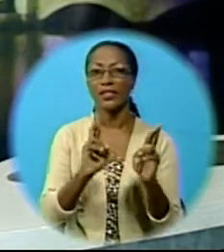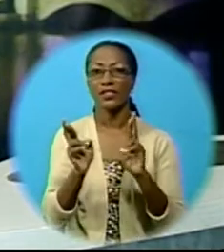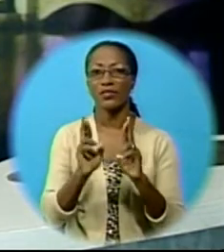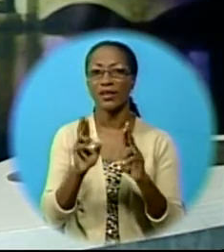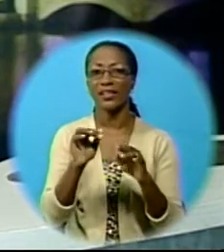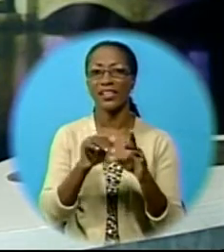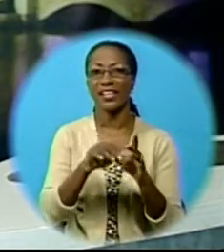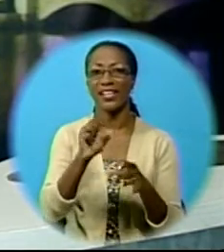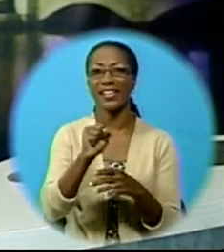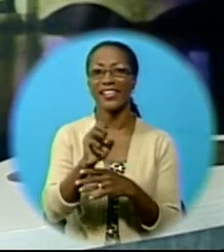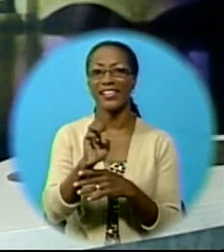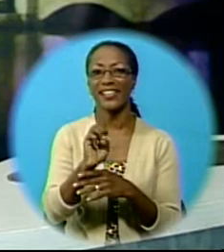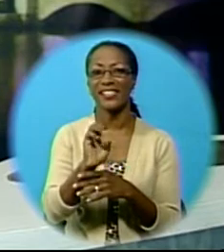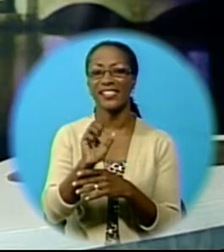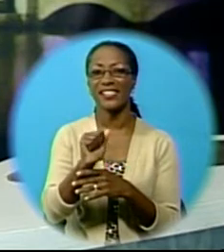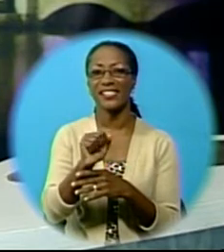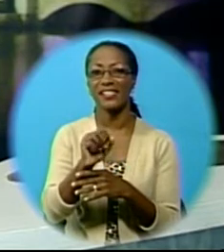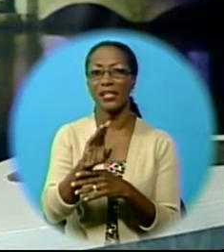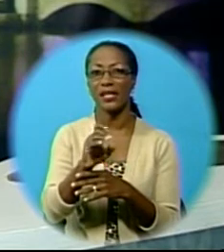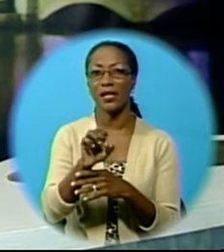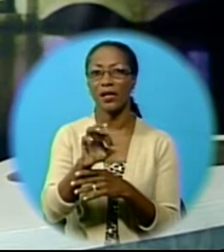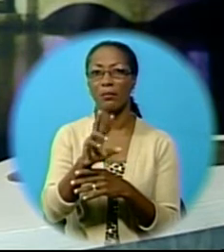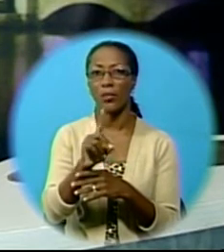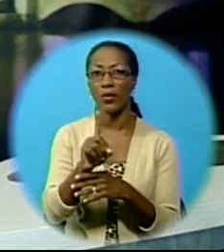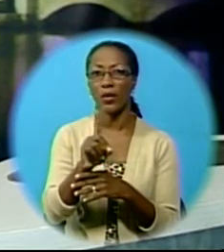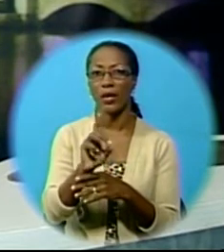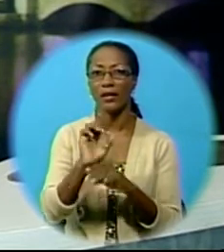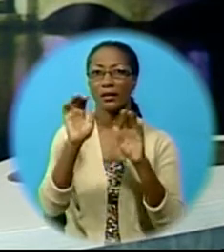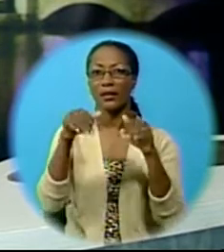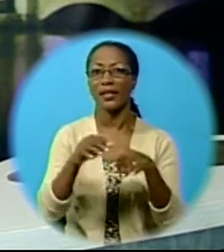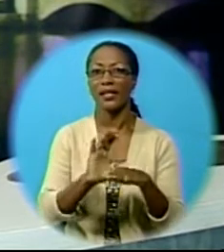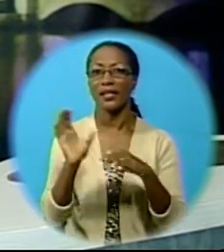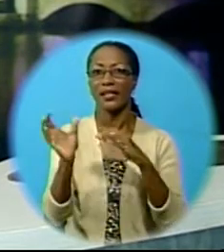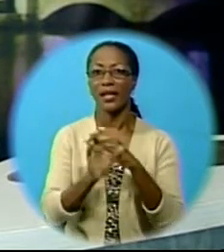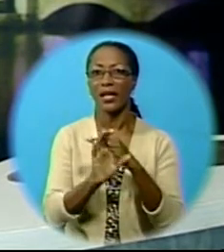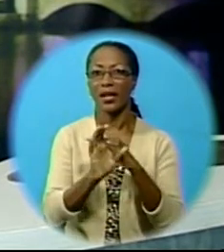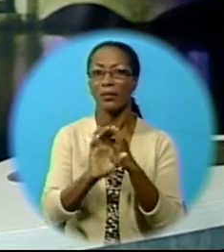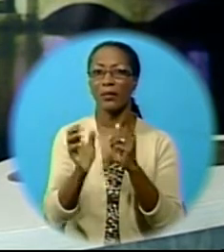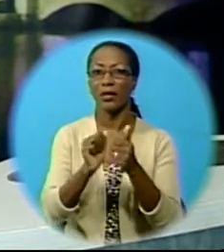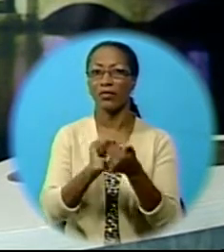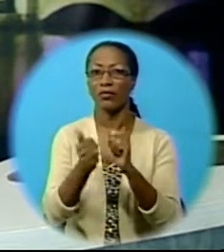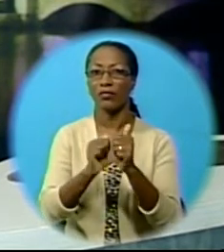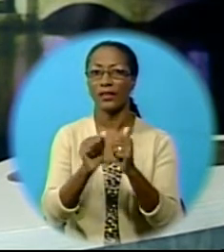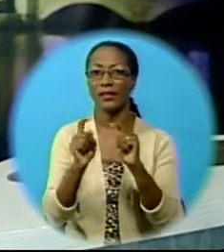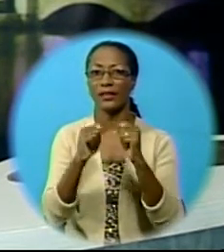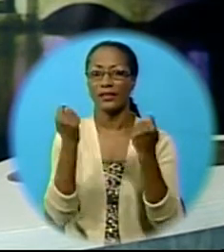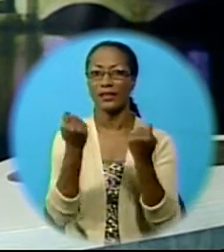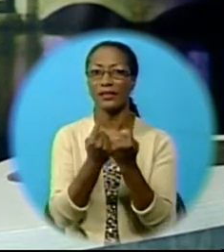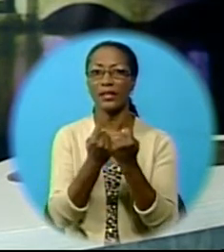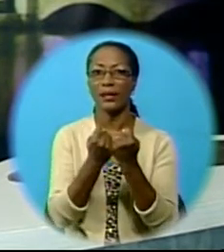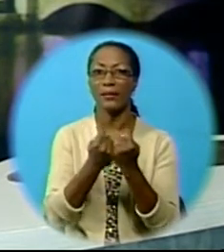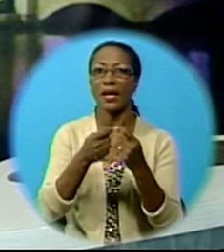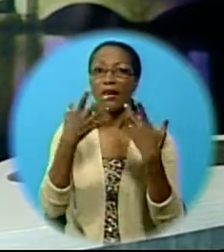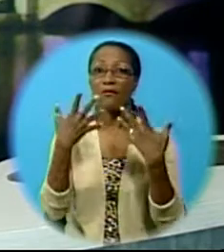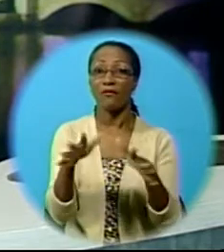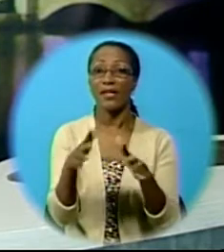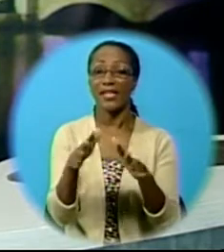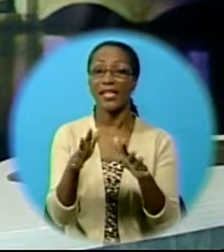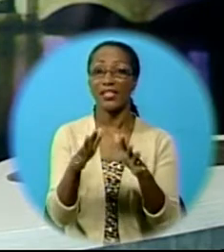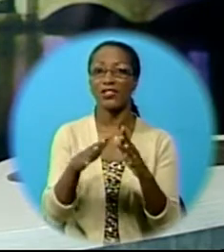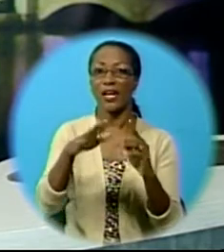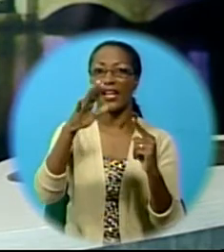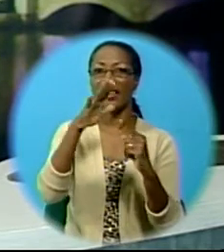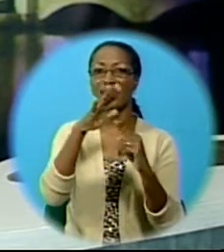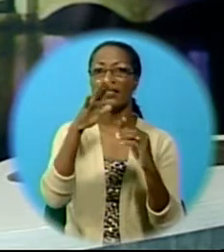Barbados has set the pace in the Seaboard Marine Caribbean Motor Racing Team Championships, finishing the first round on top of the table